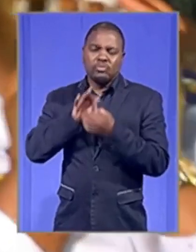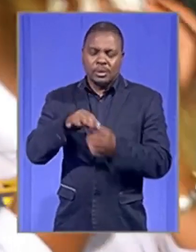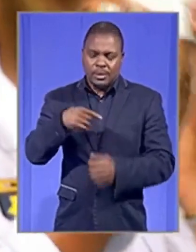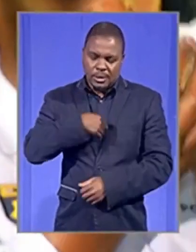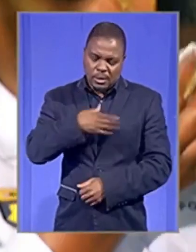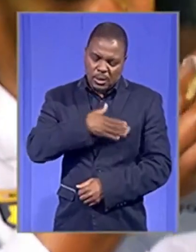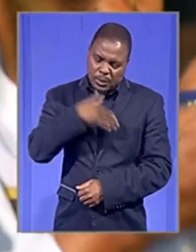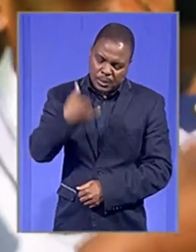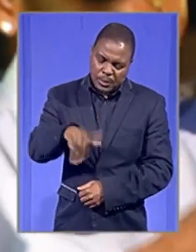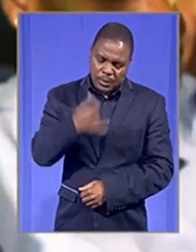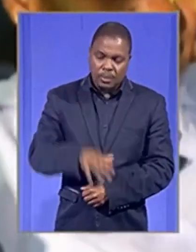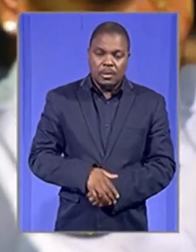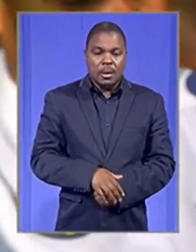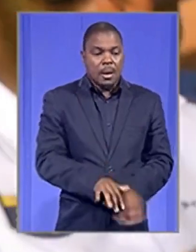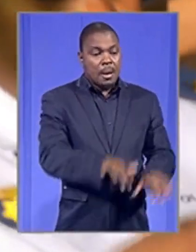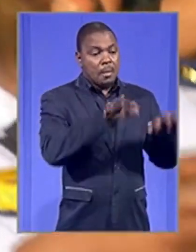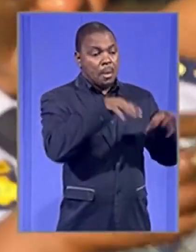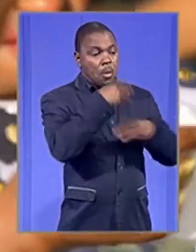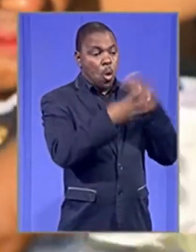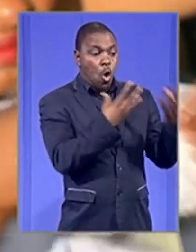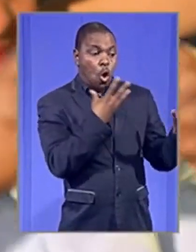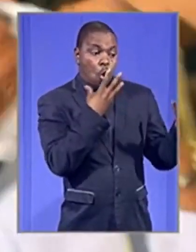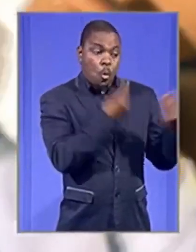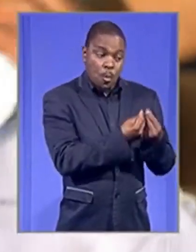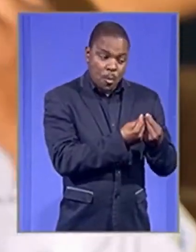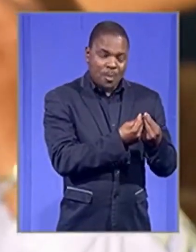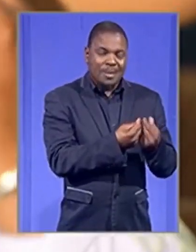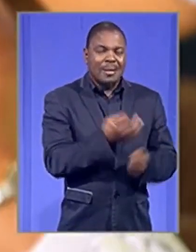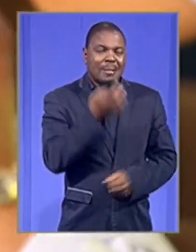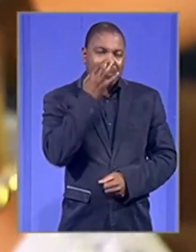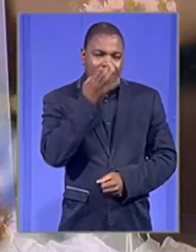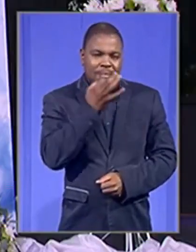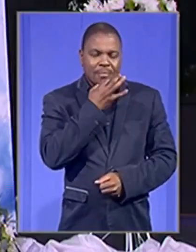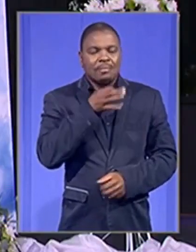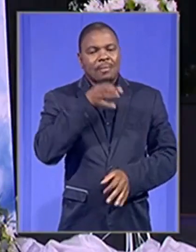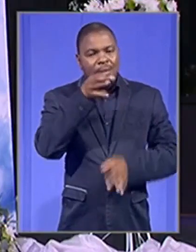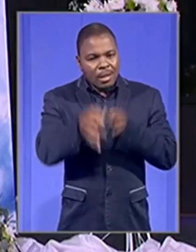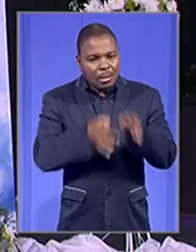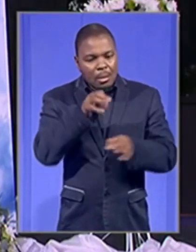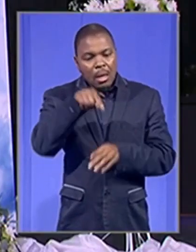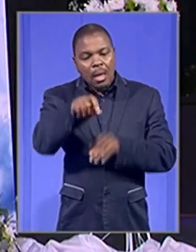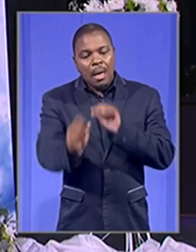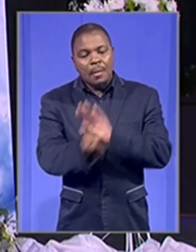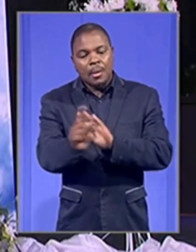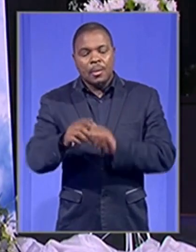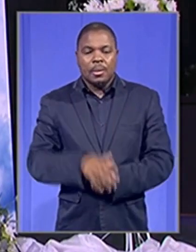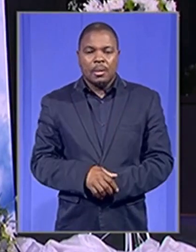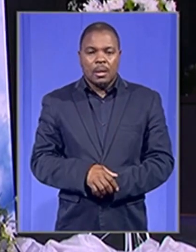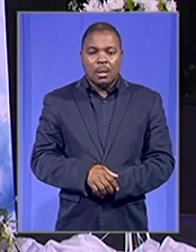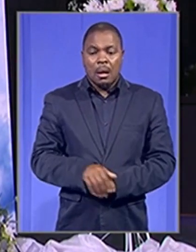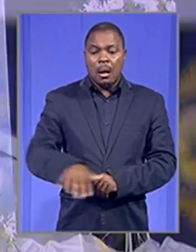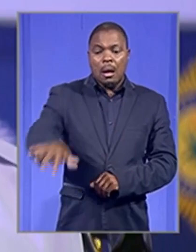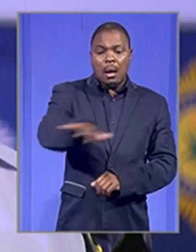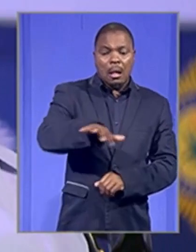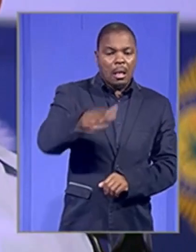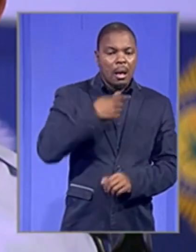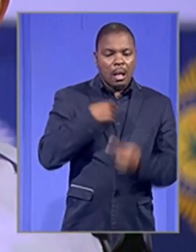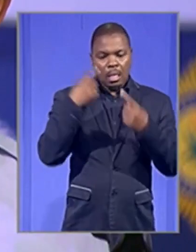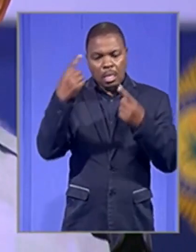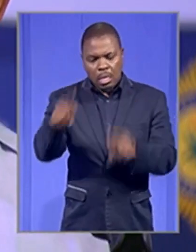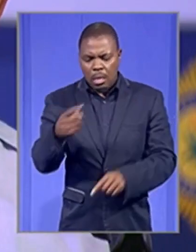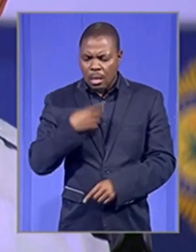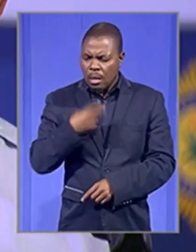neng ba sebetsa le bona letsatsi leo la ketsahalo ba hlalositse se ileng sa etsahala. When I get to the scene, I saw that somebody